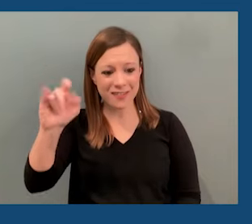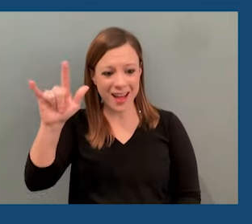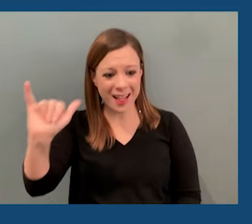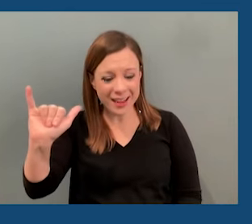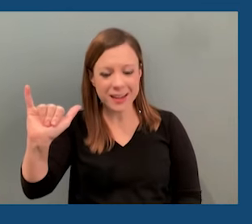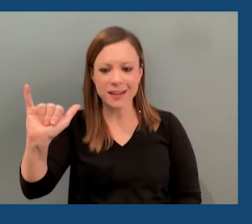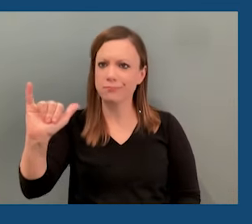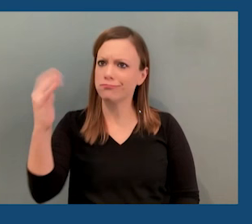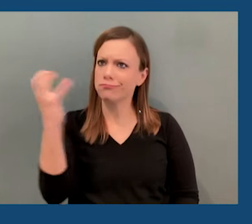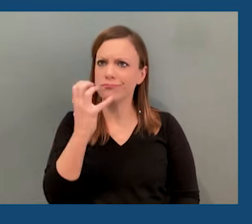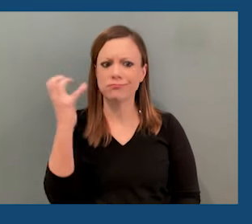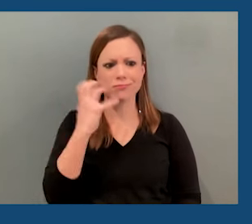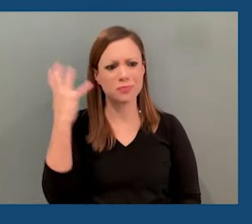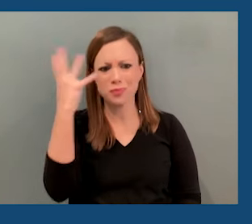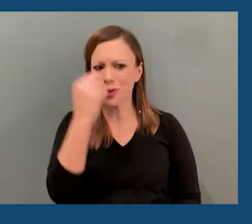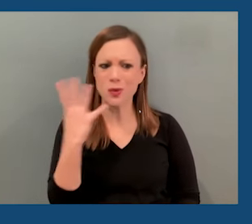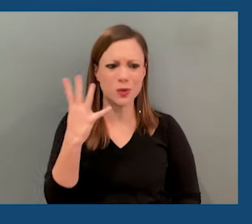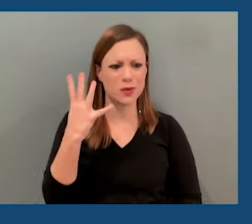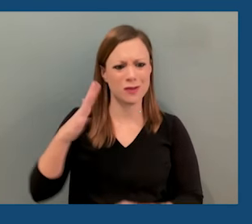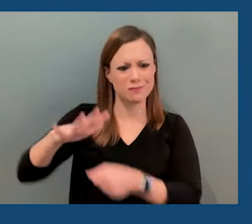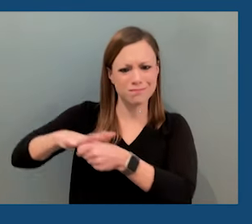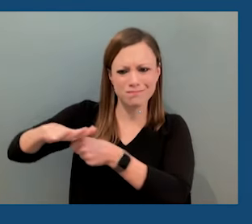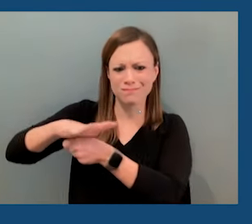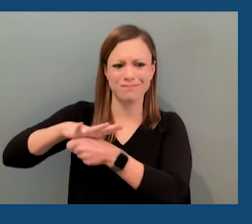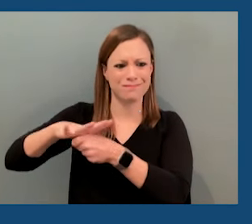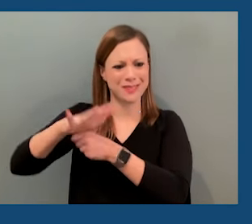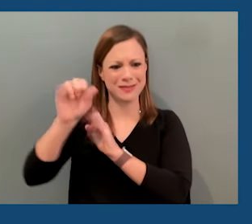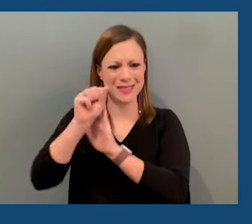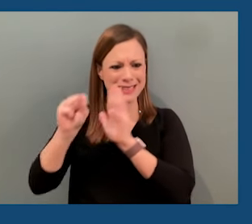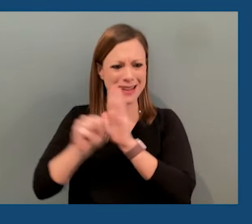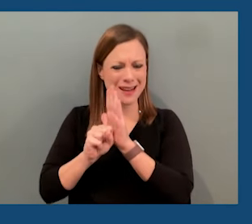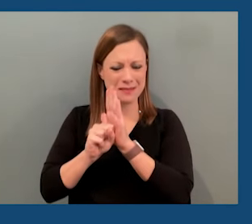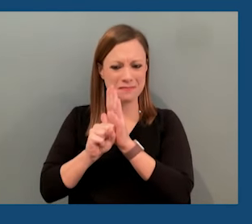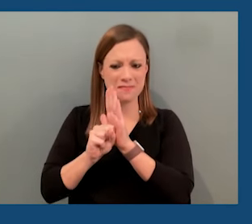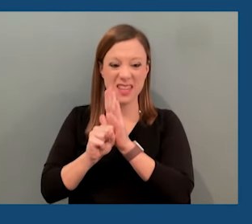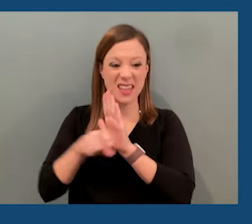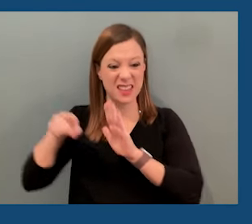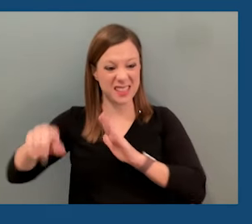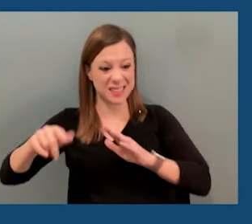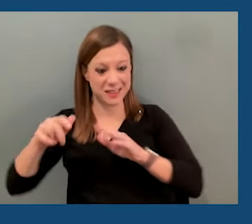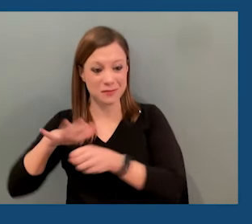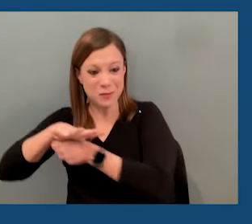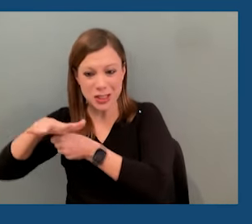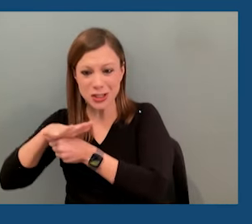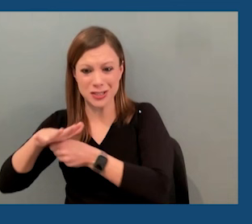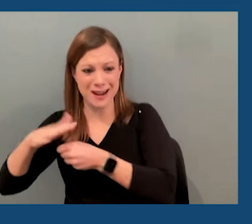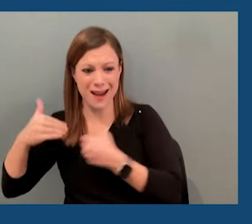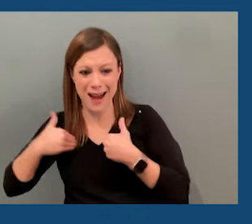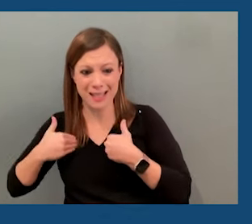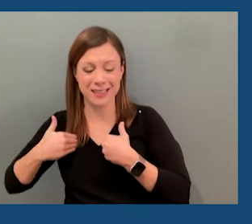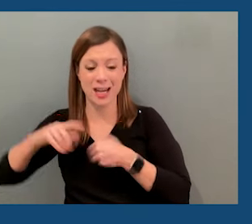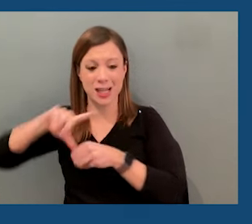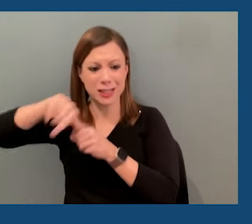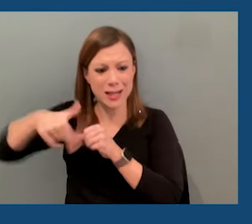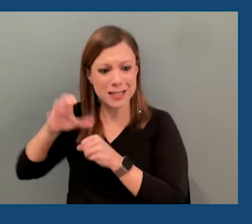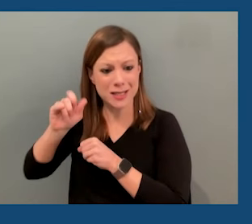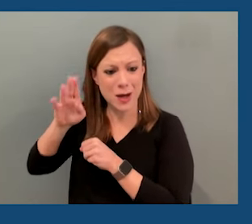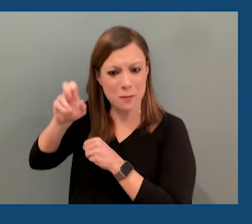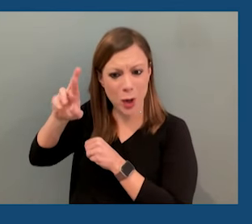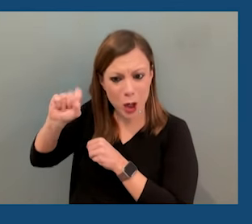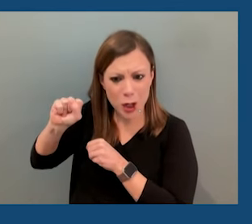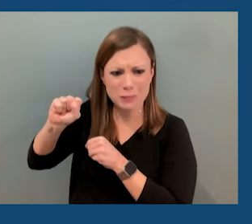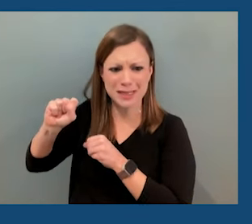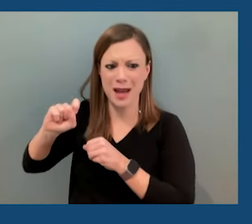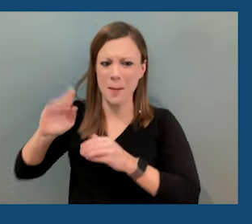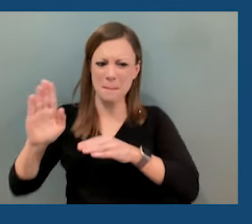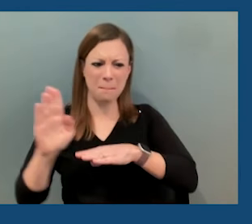state. This region has it all, from sprawling suburbs to escape the hustle and bustle of New York City to the